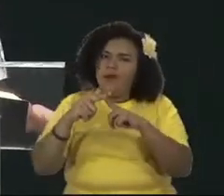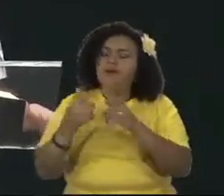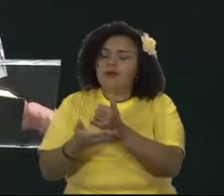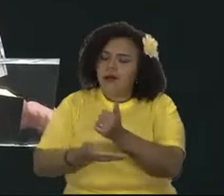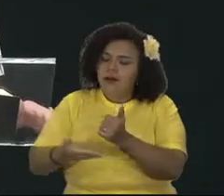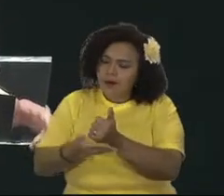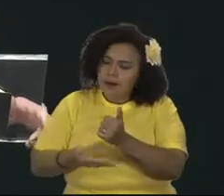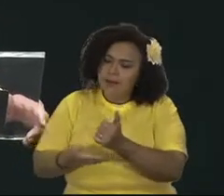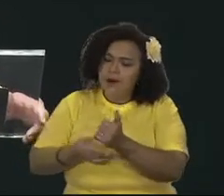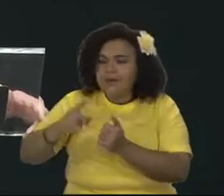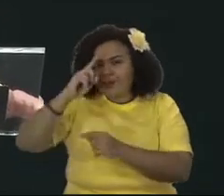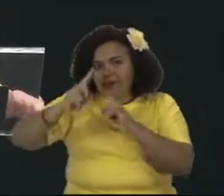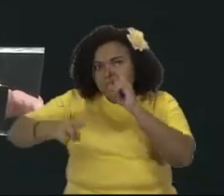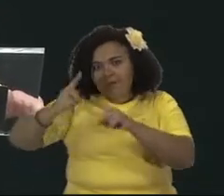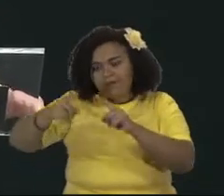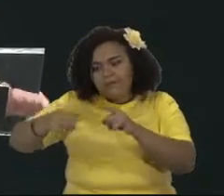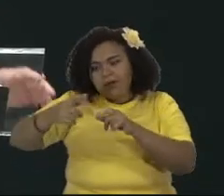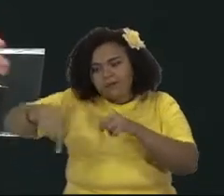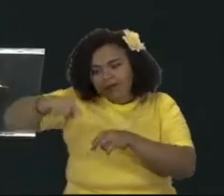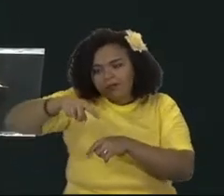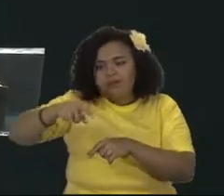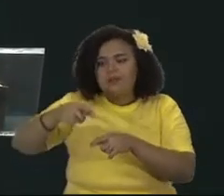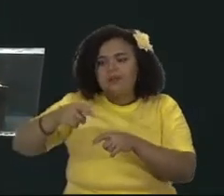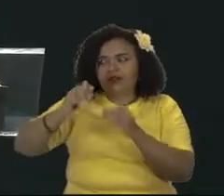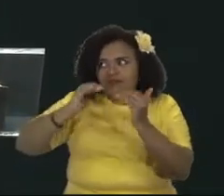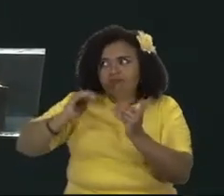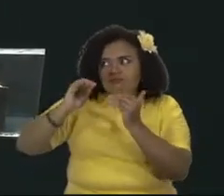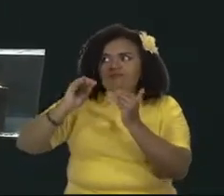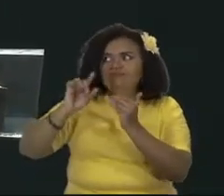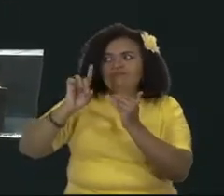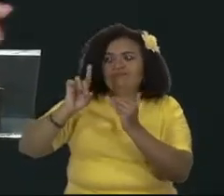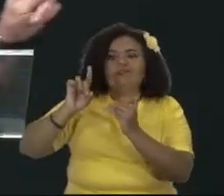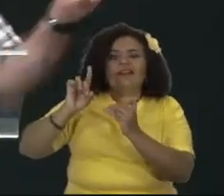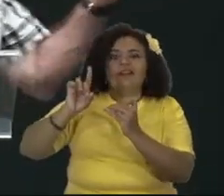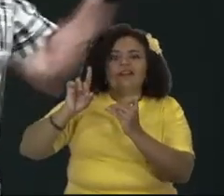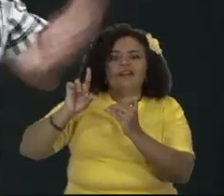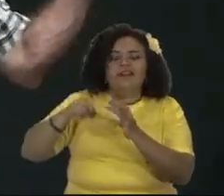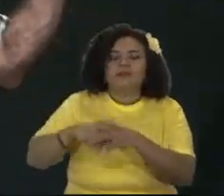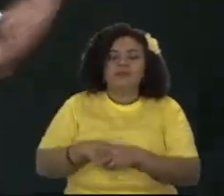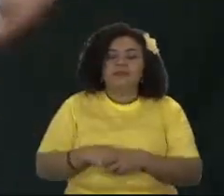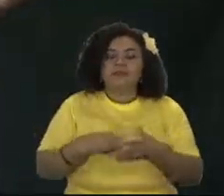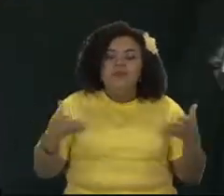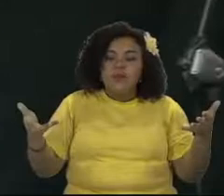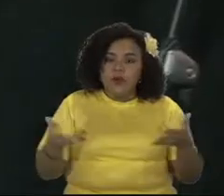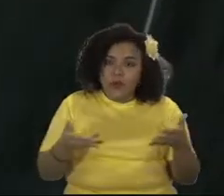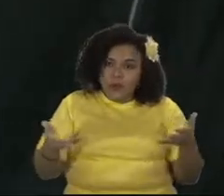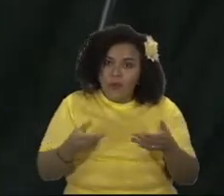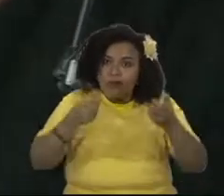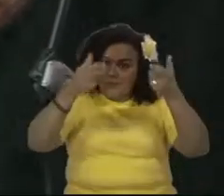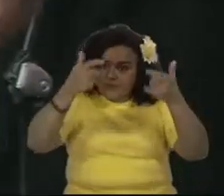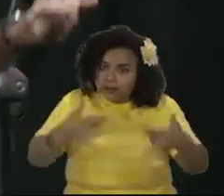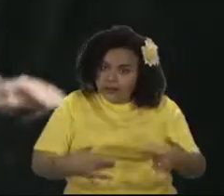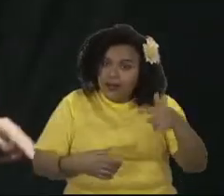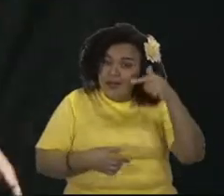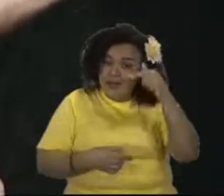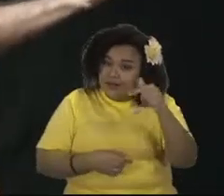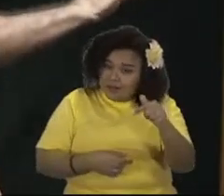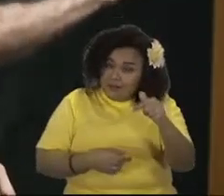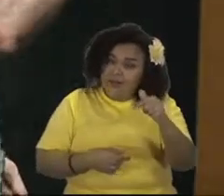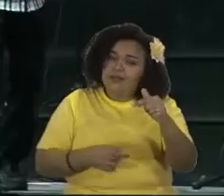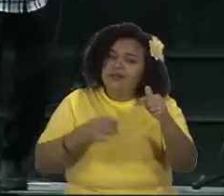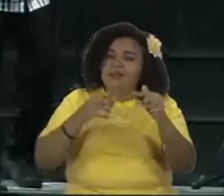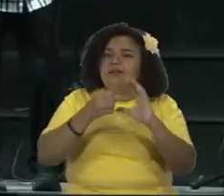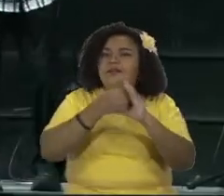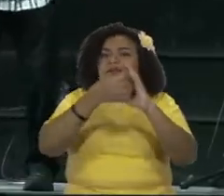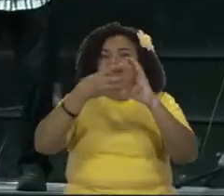cell. And the same way in the DNA of our church. And today we are going to talk about